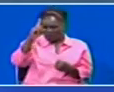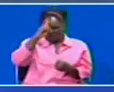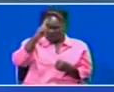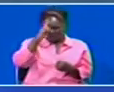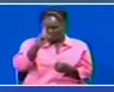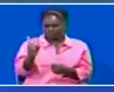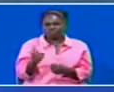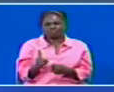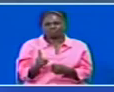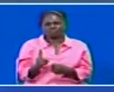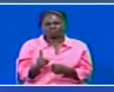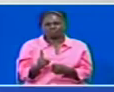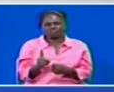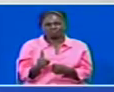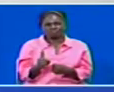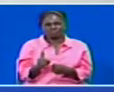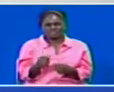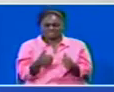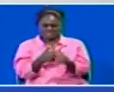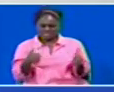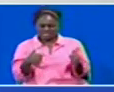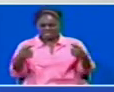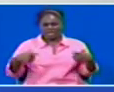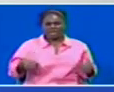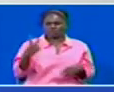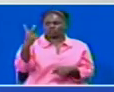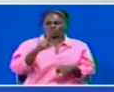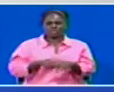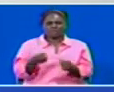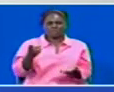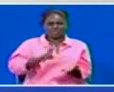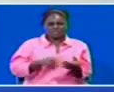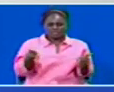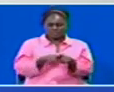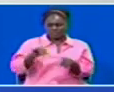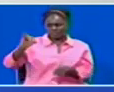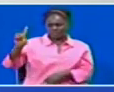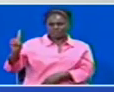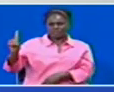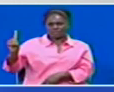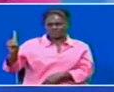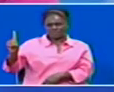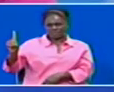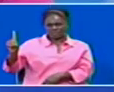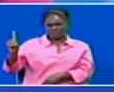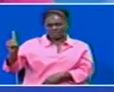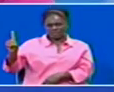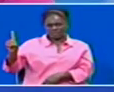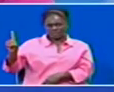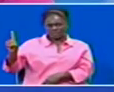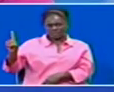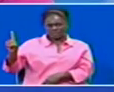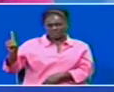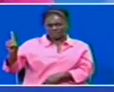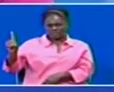been made to sort of reject this and allow for double registration using the same ID number, that's a bit of a stretch